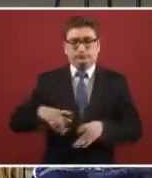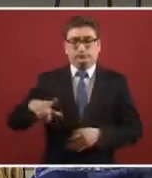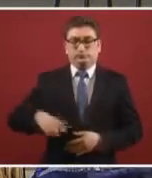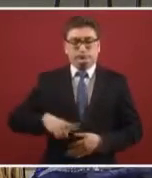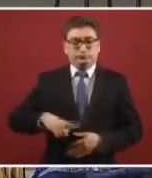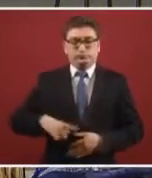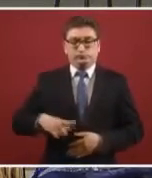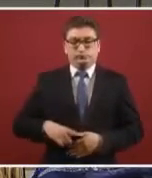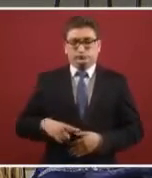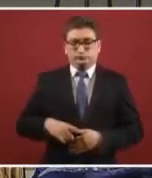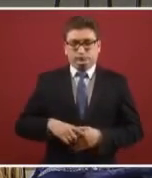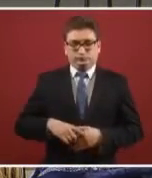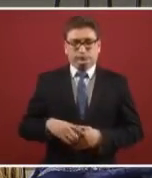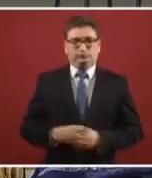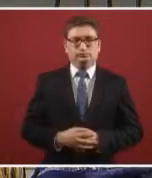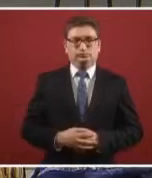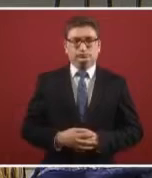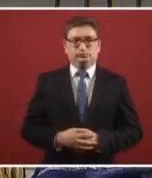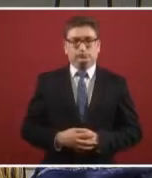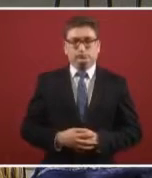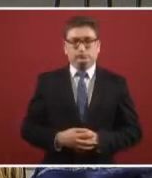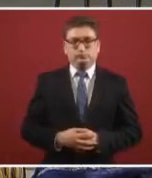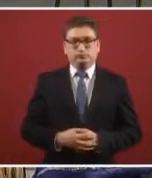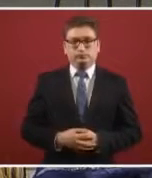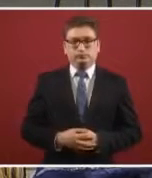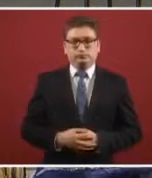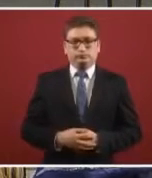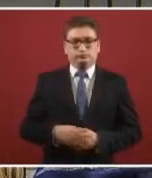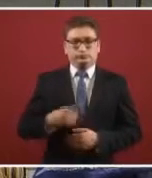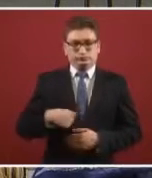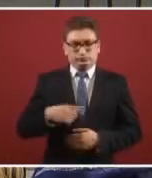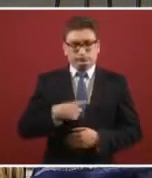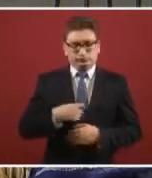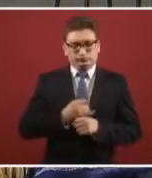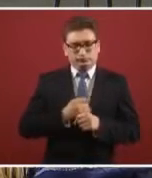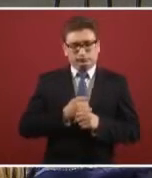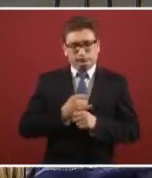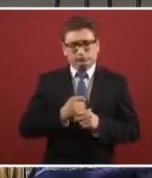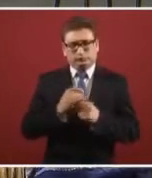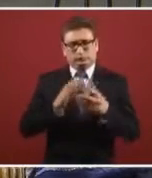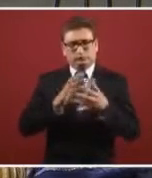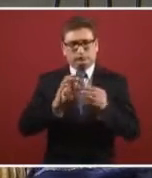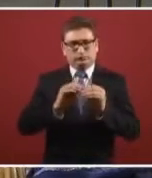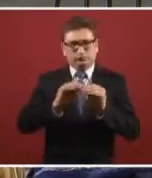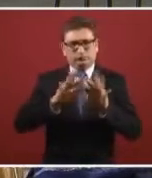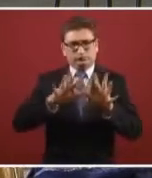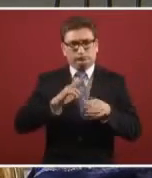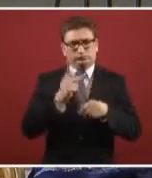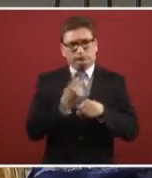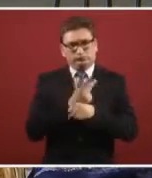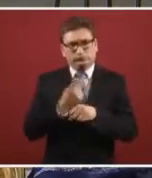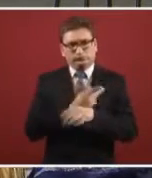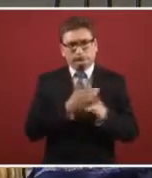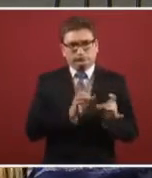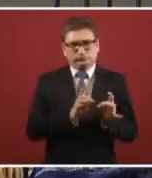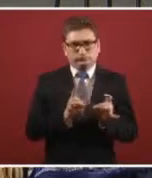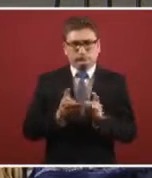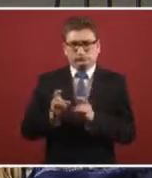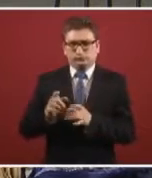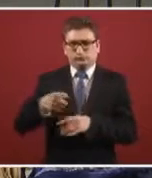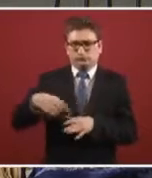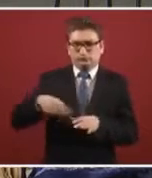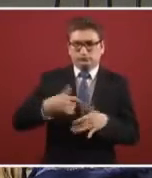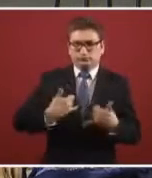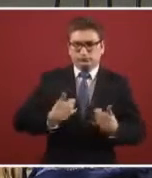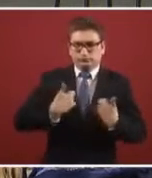República for the government of the Republic that we esclarecer can los hechos, clarify the acts encontrar a los and jóvenes